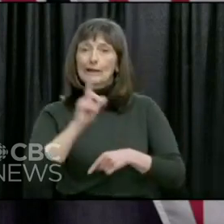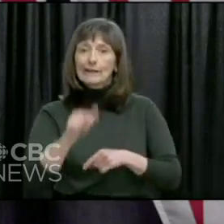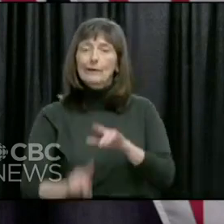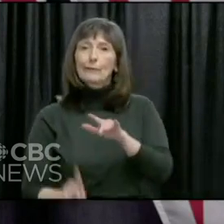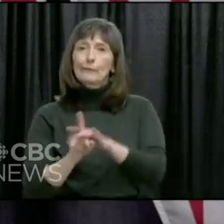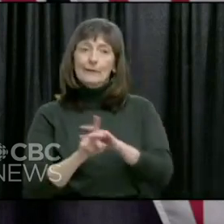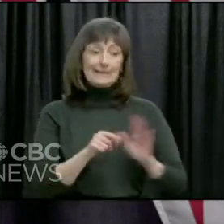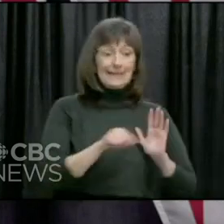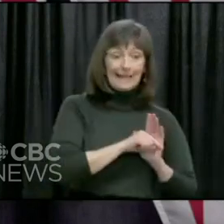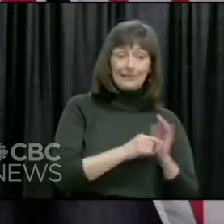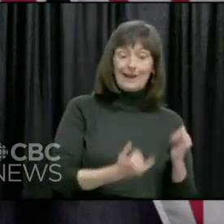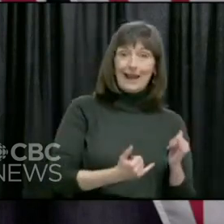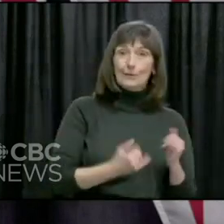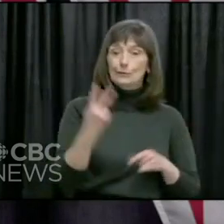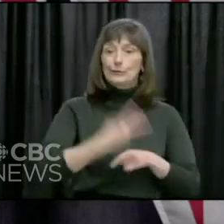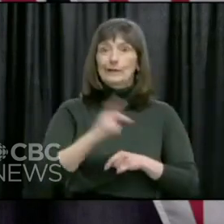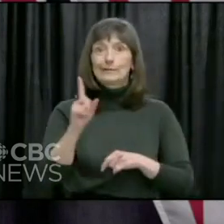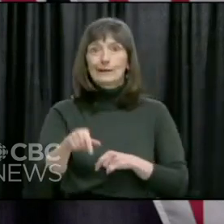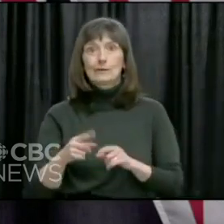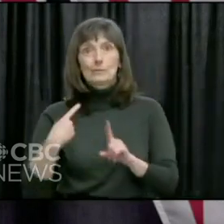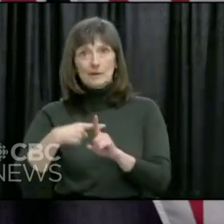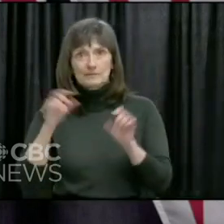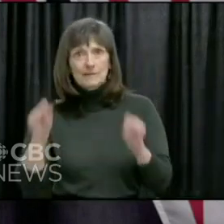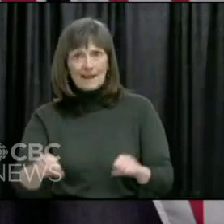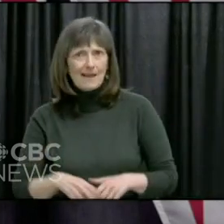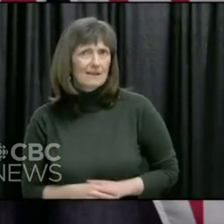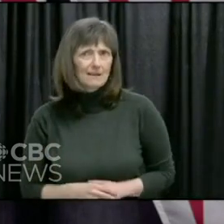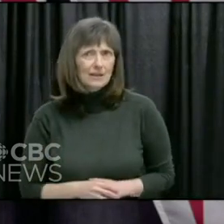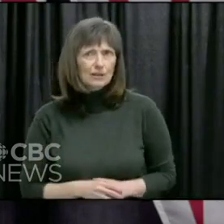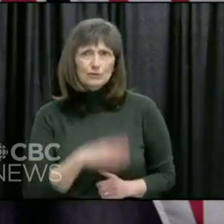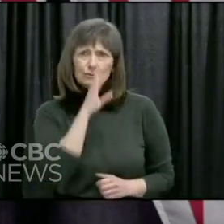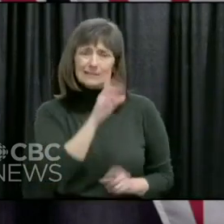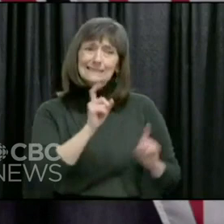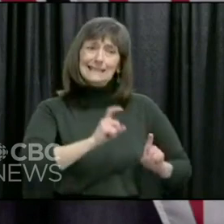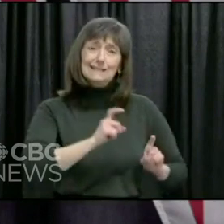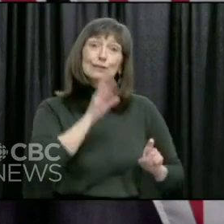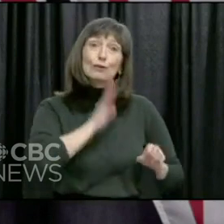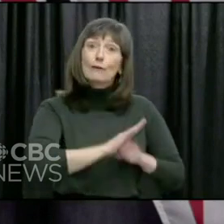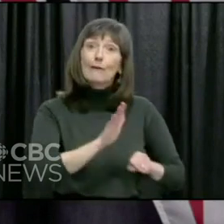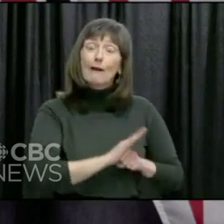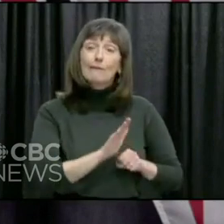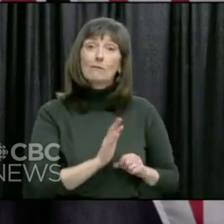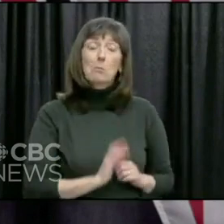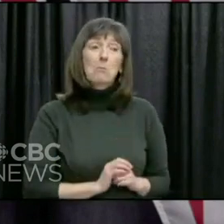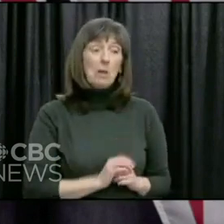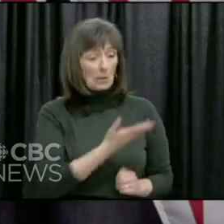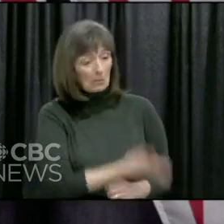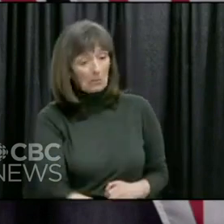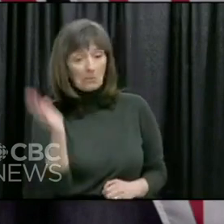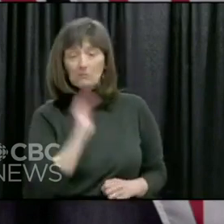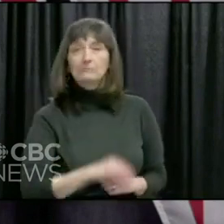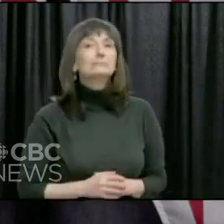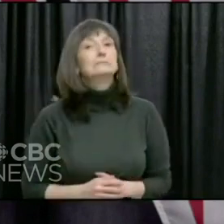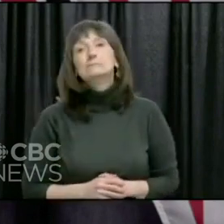reduce the introduction of the virus into the province.